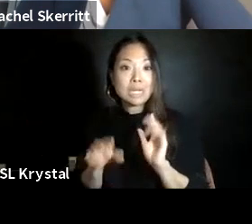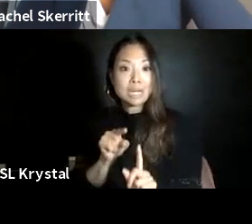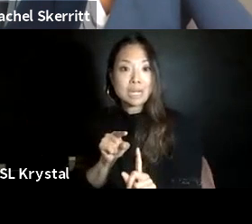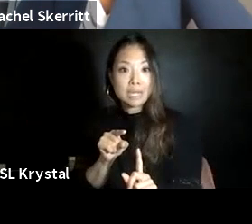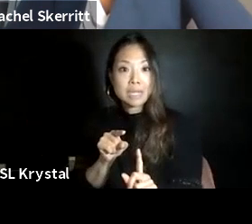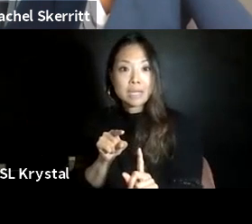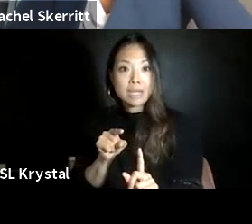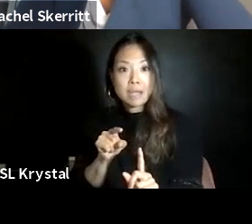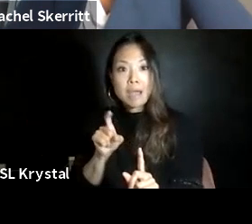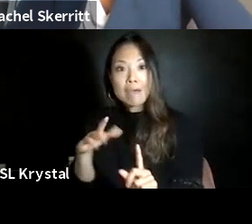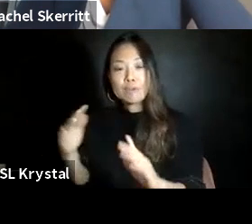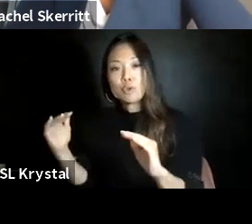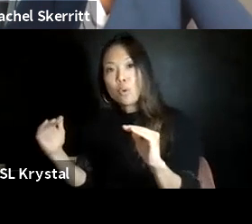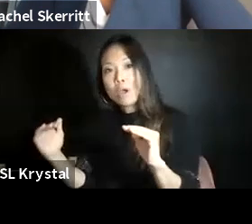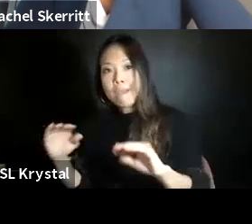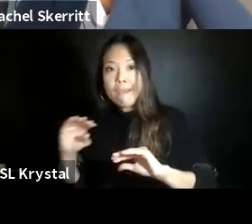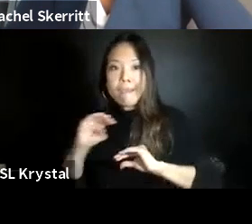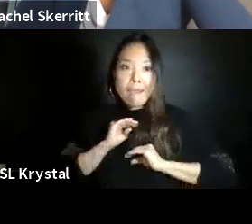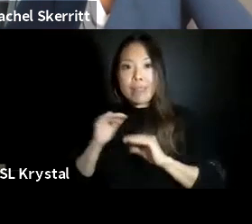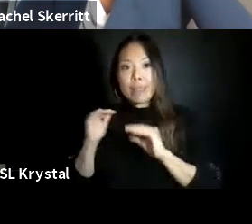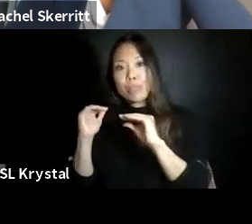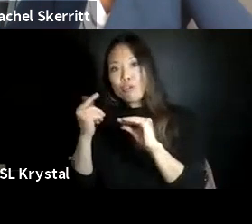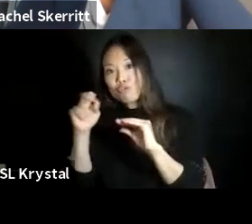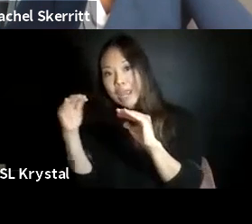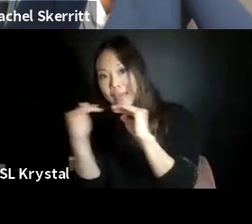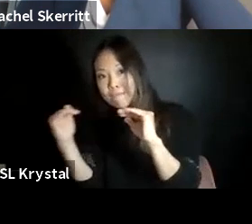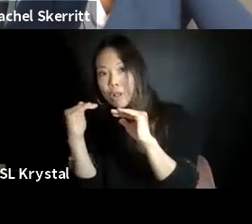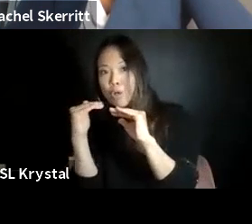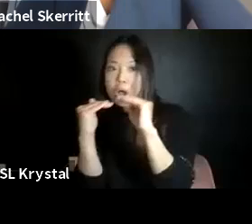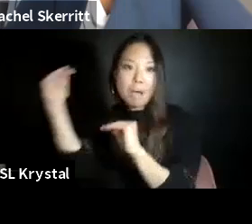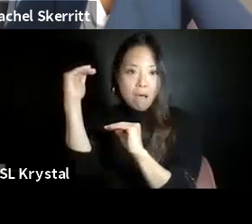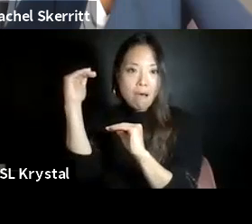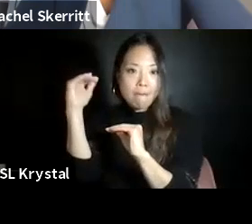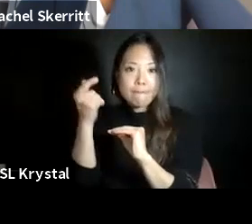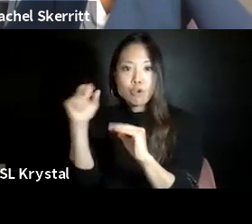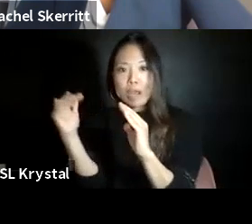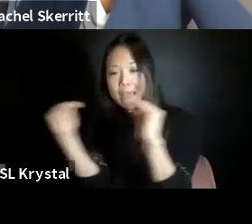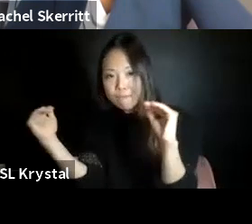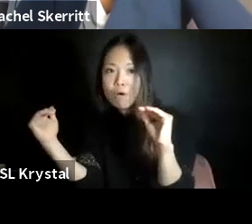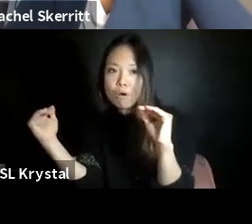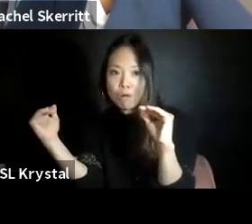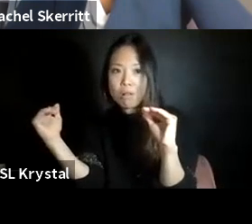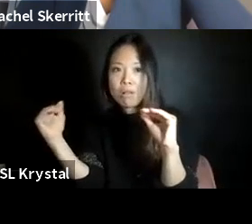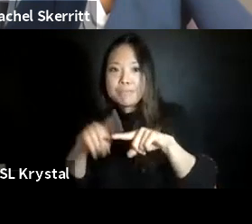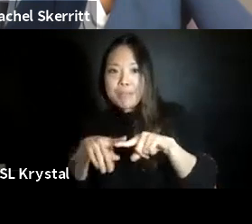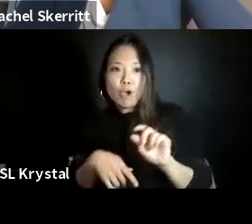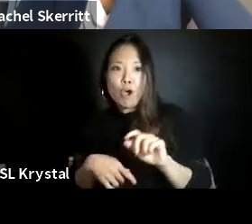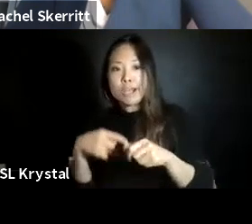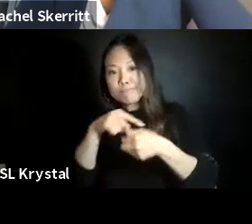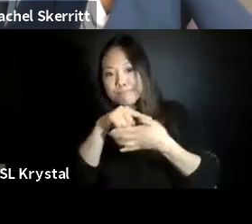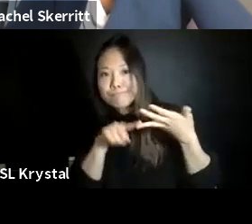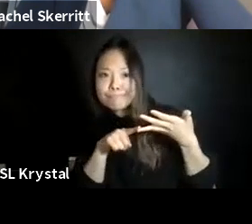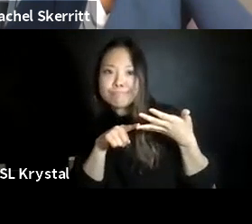above the grade level as demonstrated by X factors, which we'll get to hopefully in the last 45